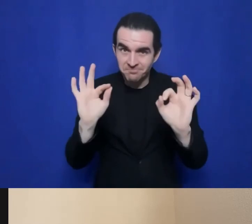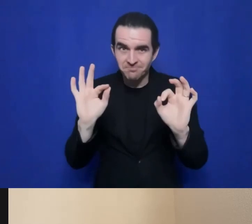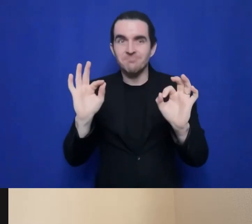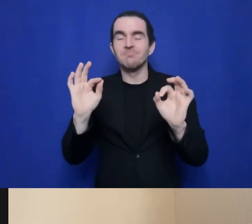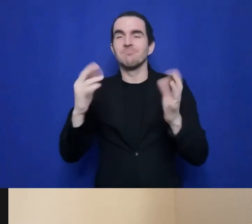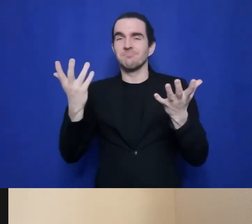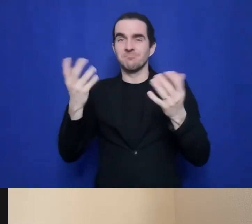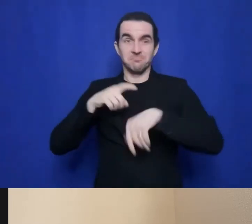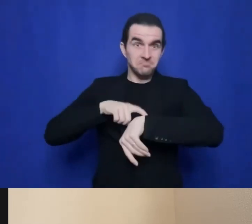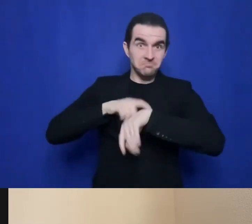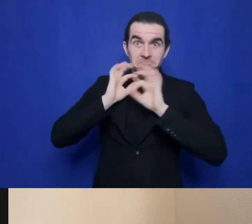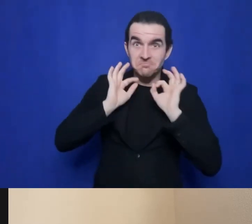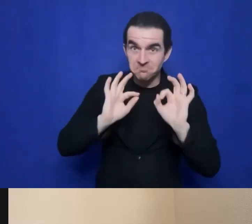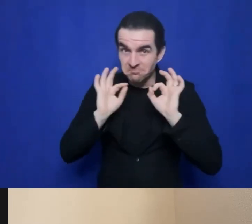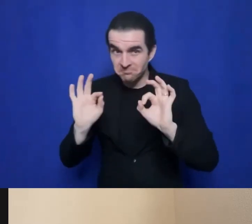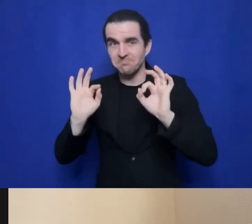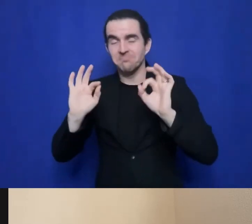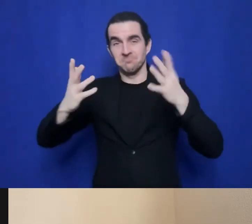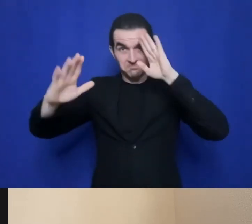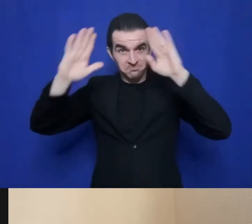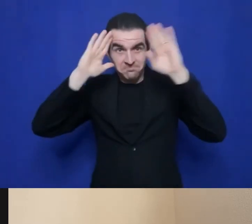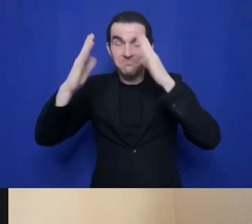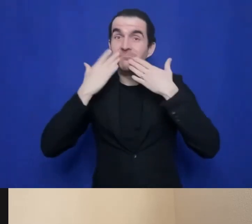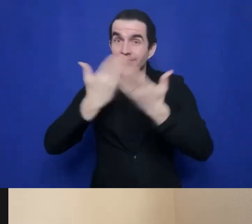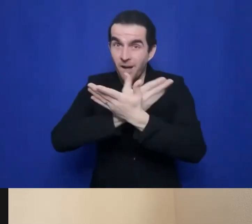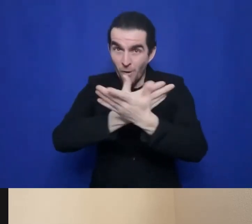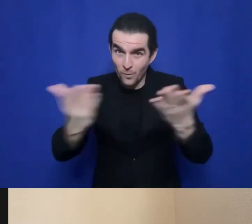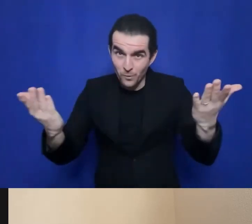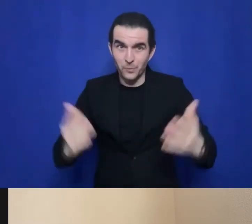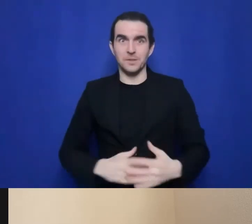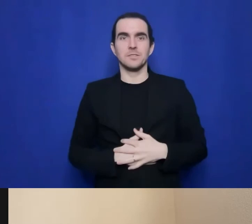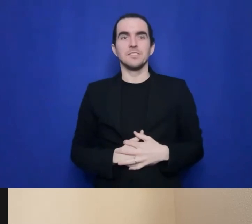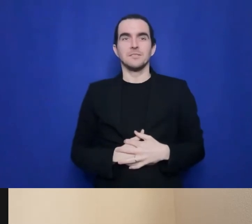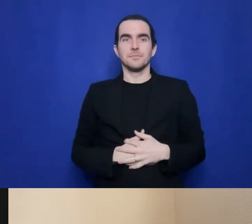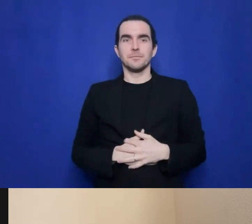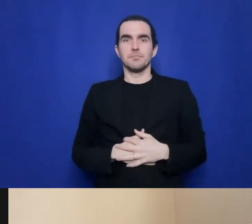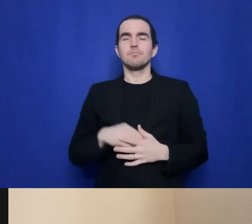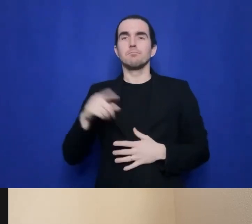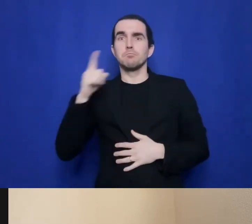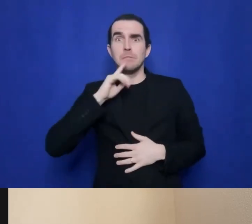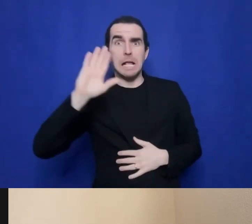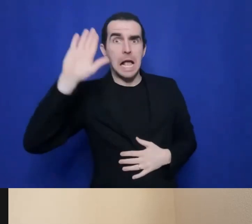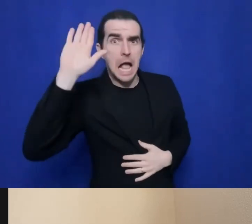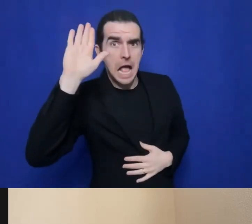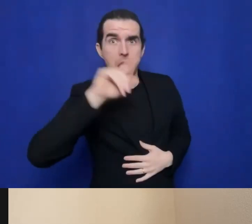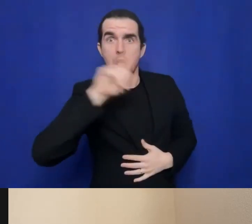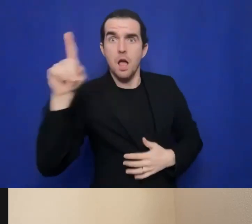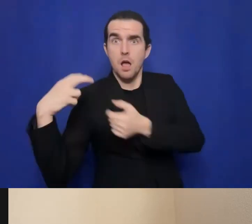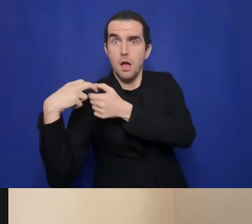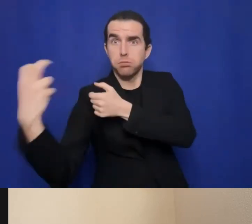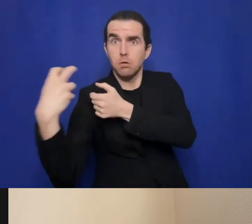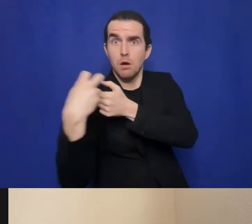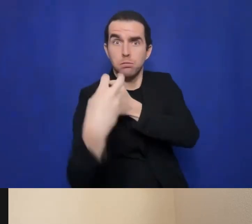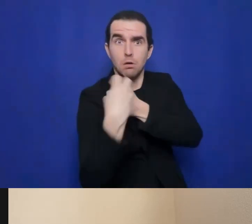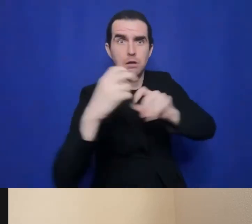please. For people who want to belong to the AIDA Youth Caucus, which is the very